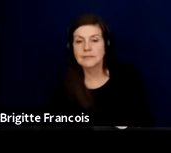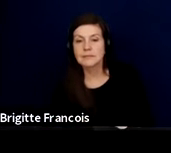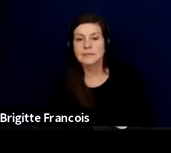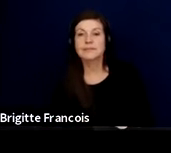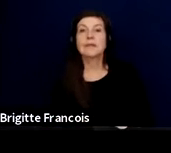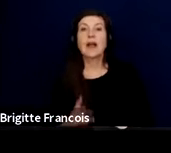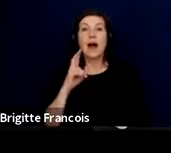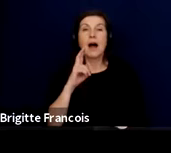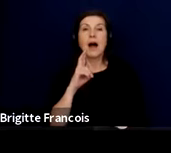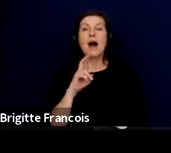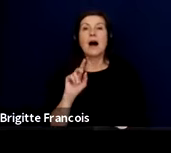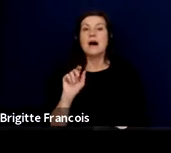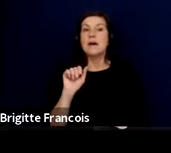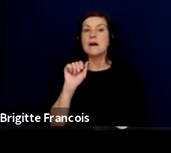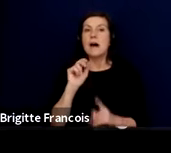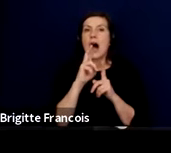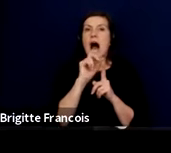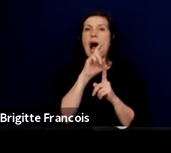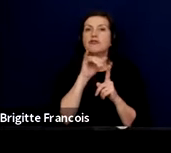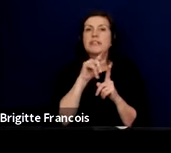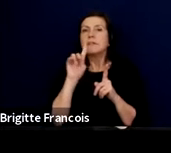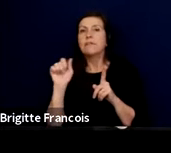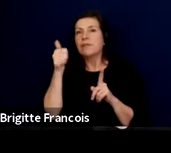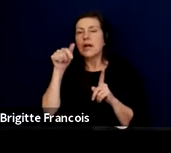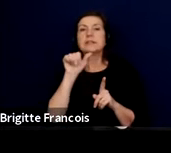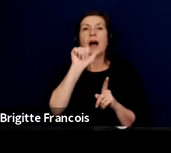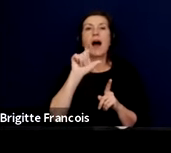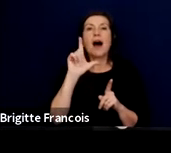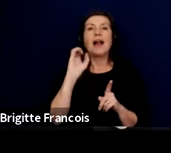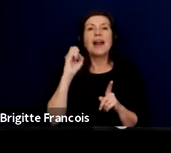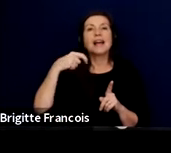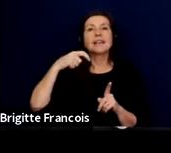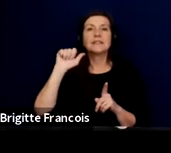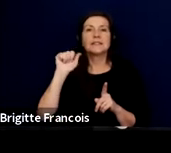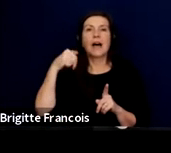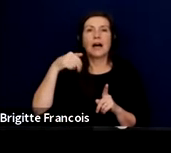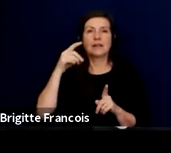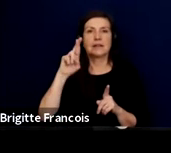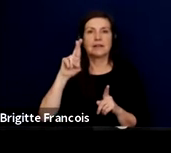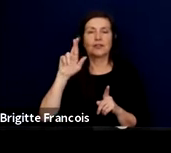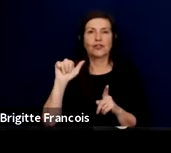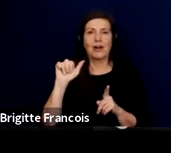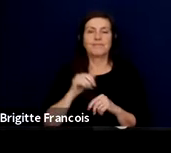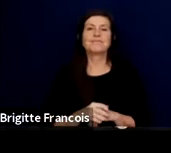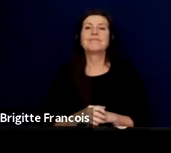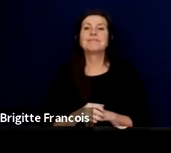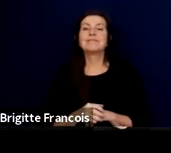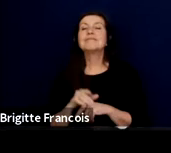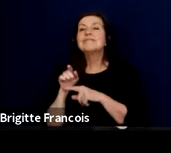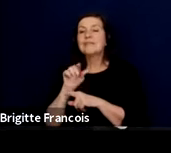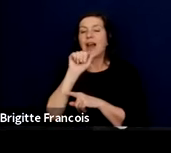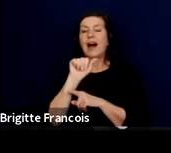was Alexandra, actually. Okay, I missed one. Okay, sorry about that. Harry, you will have to wait a little bit. So Yeah, Alexandra. I just